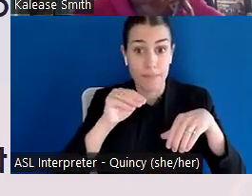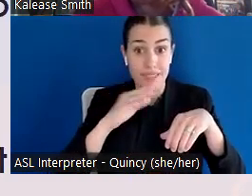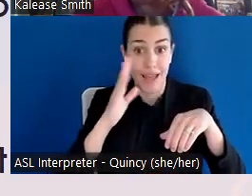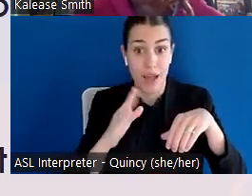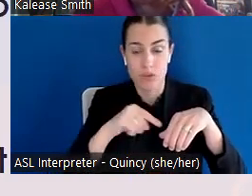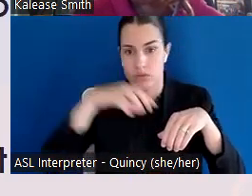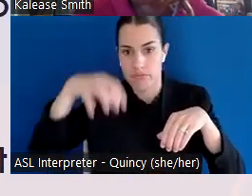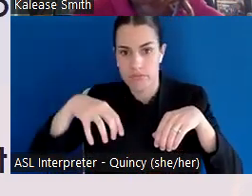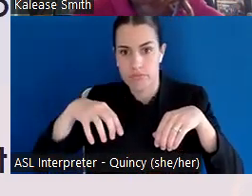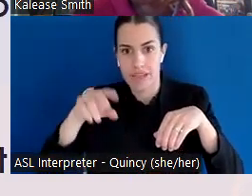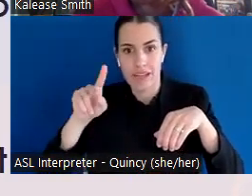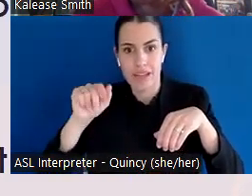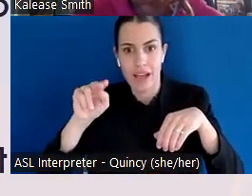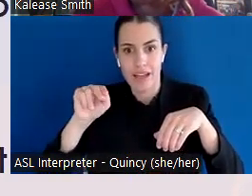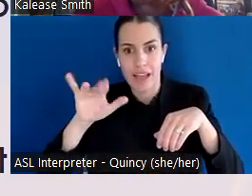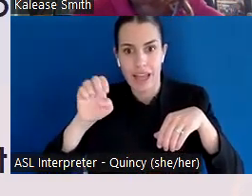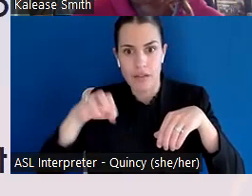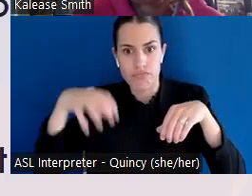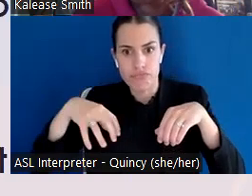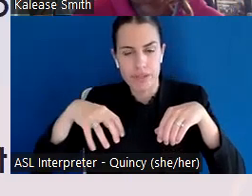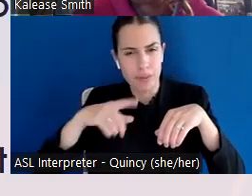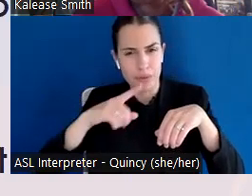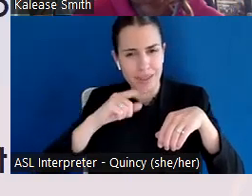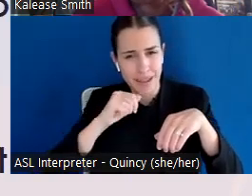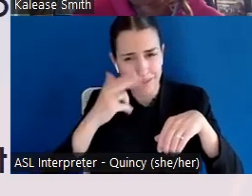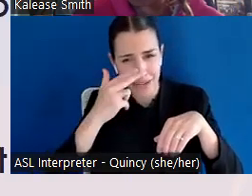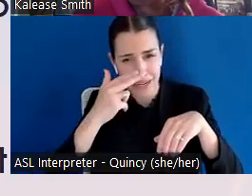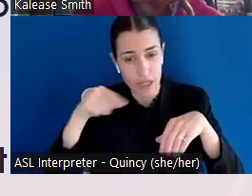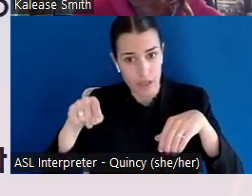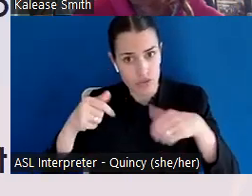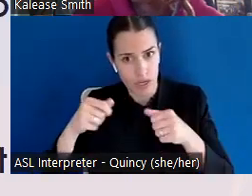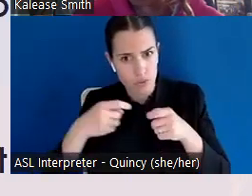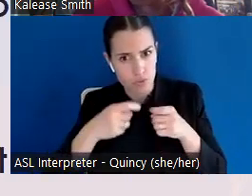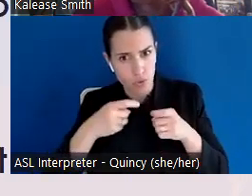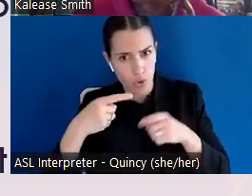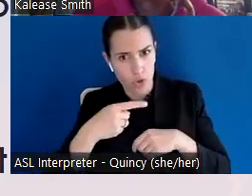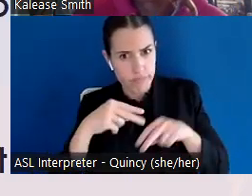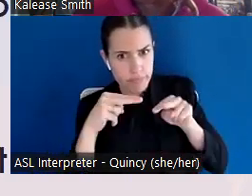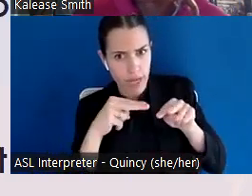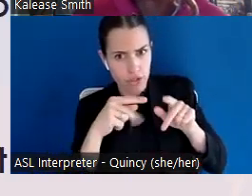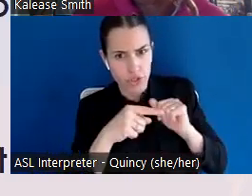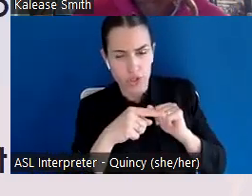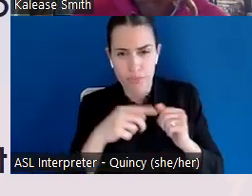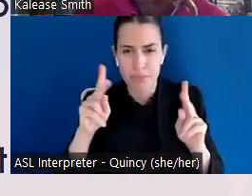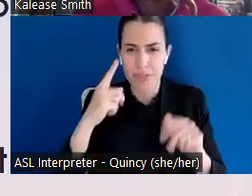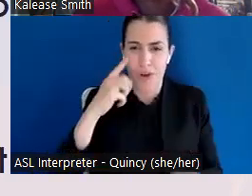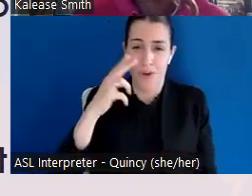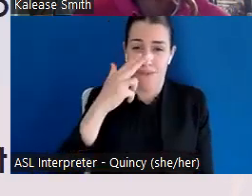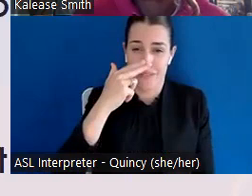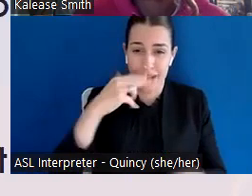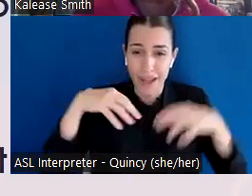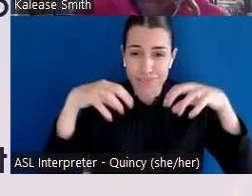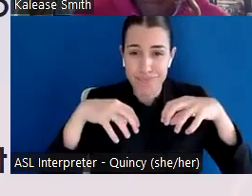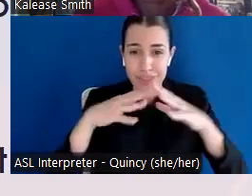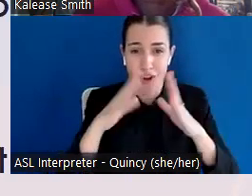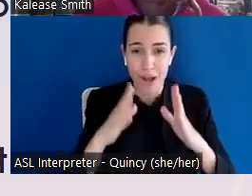within an ex-partner trying to monitor and potentially control their ex-partner. But that was very humorous on social media, for